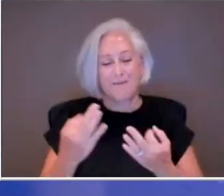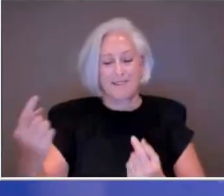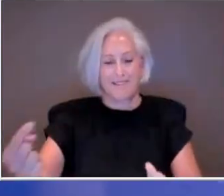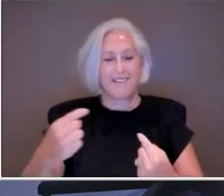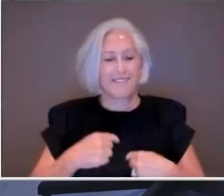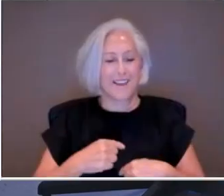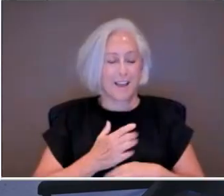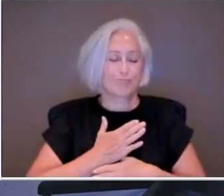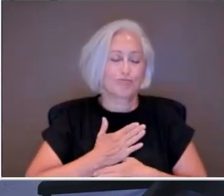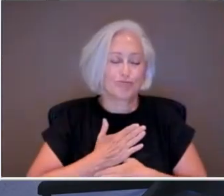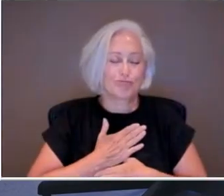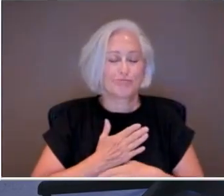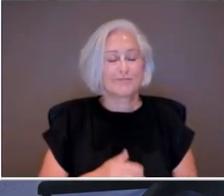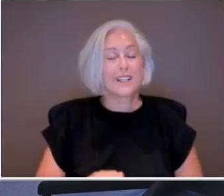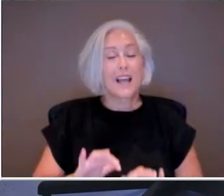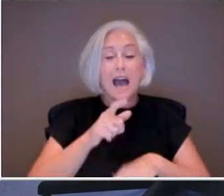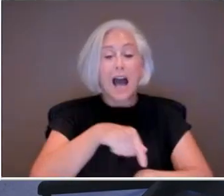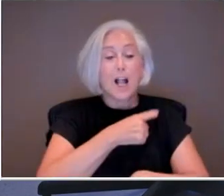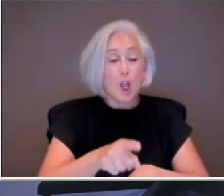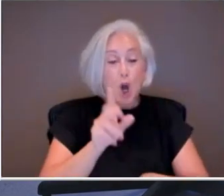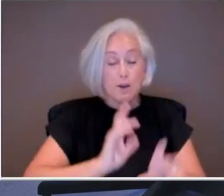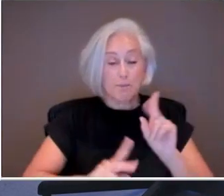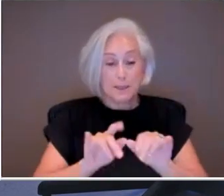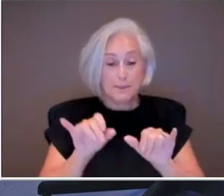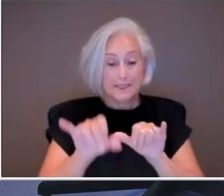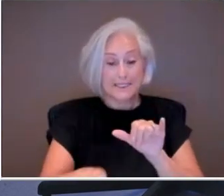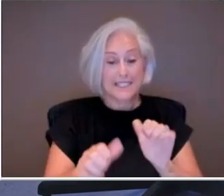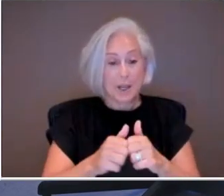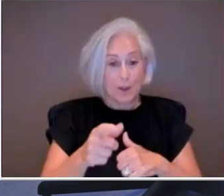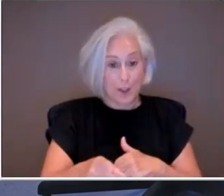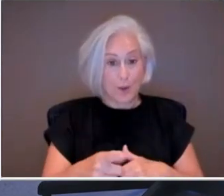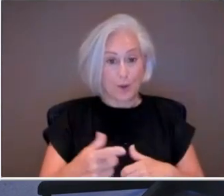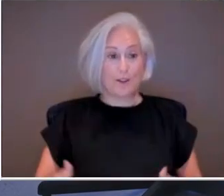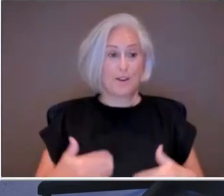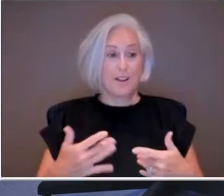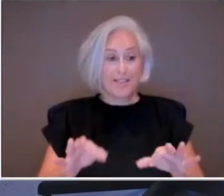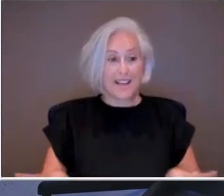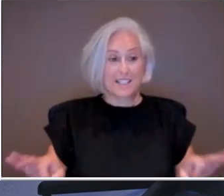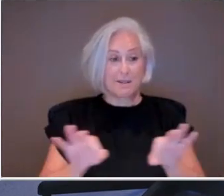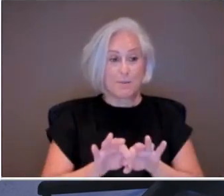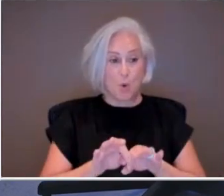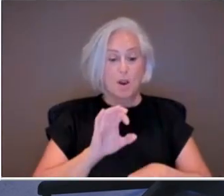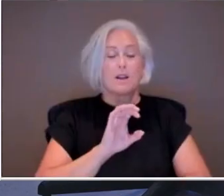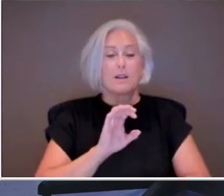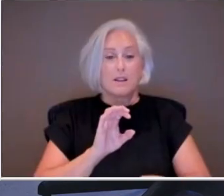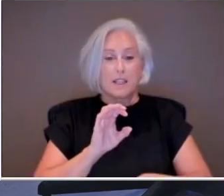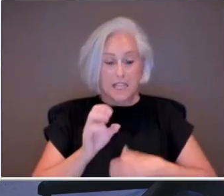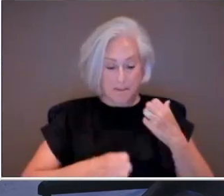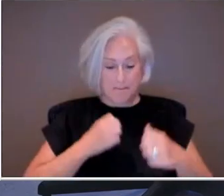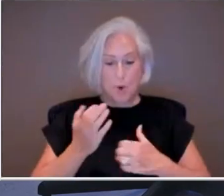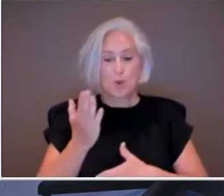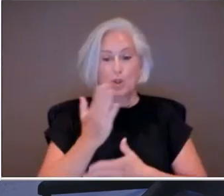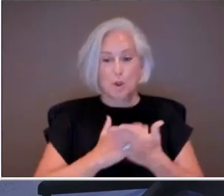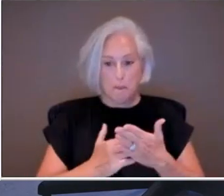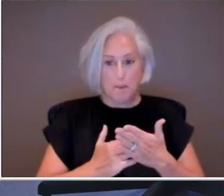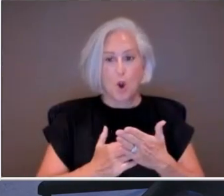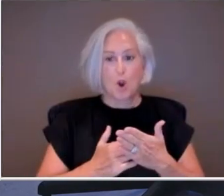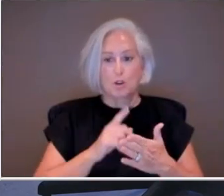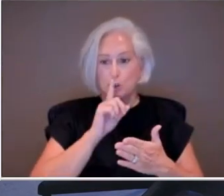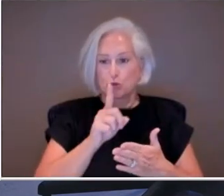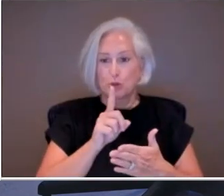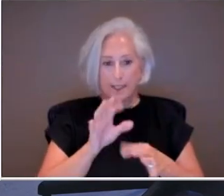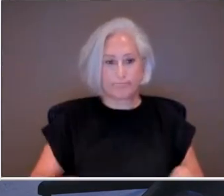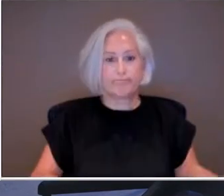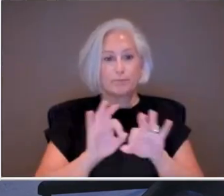How long did you have people staying with you? That's so important. Doctors always say the emotional component has a lot to do with how quickly someone